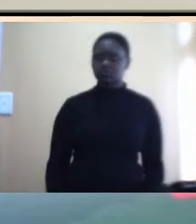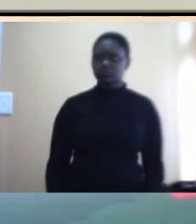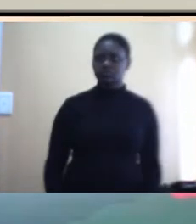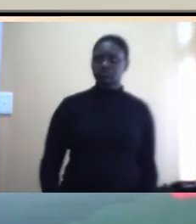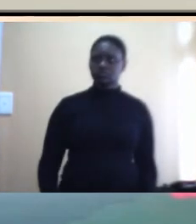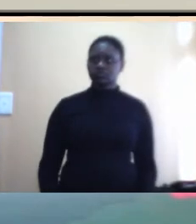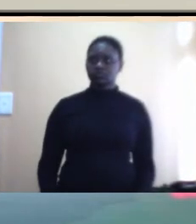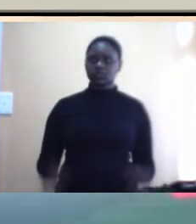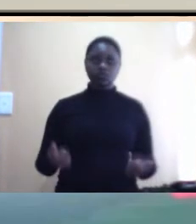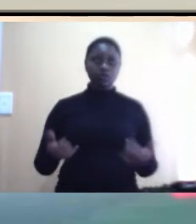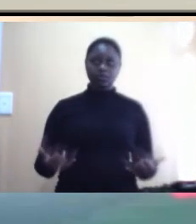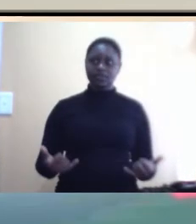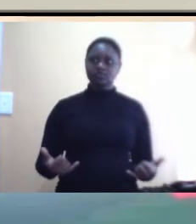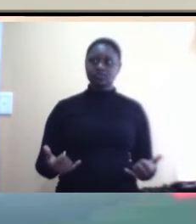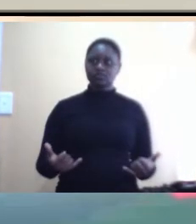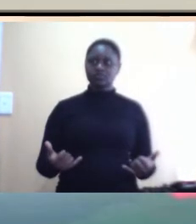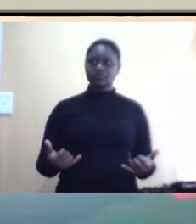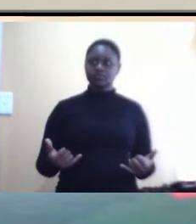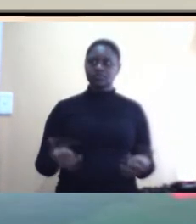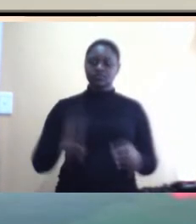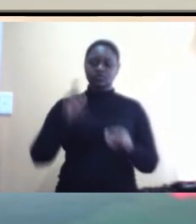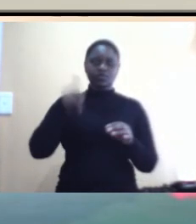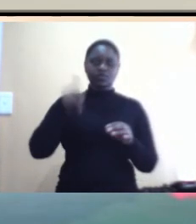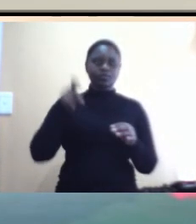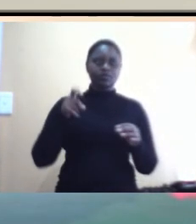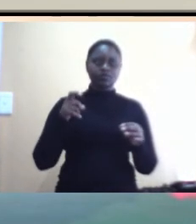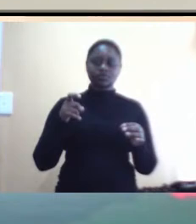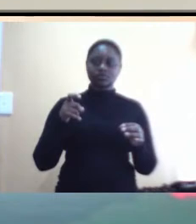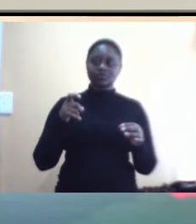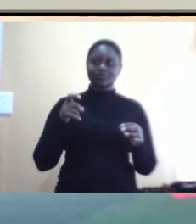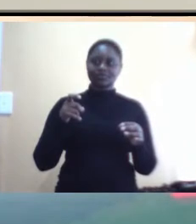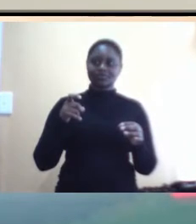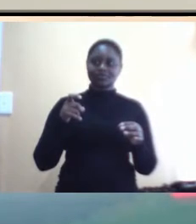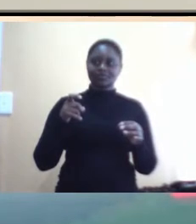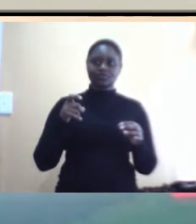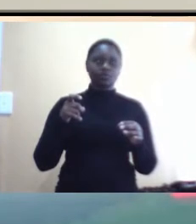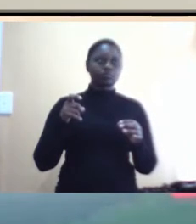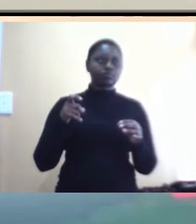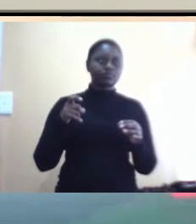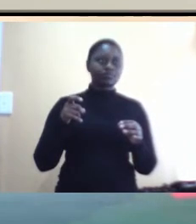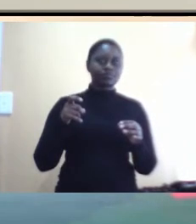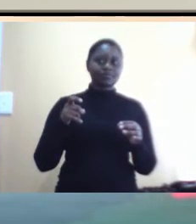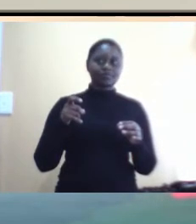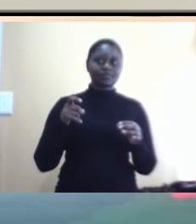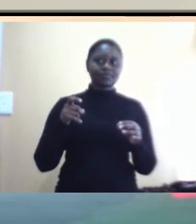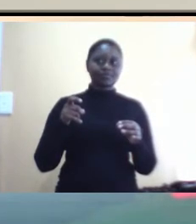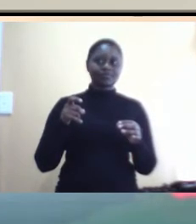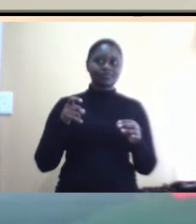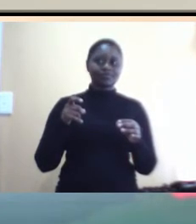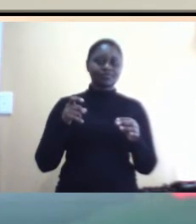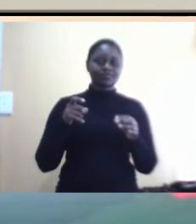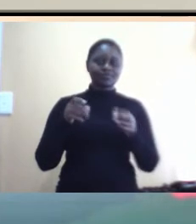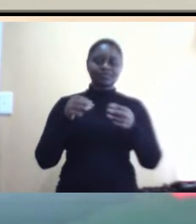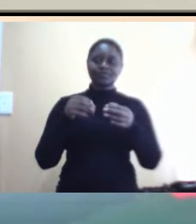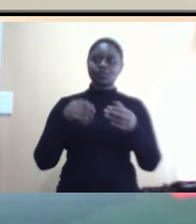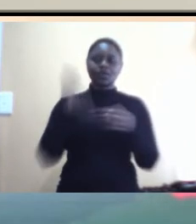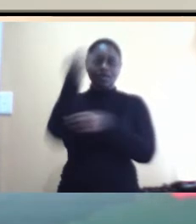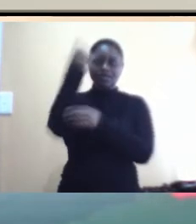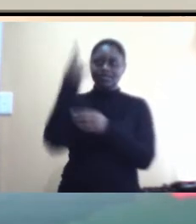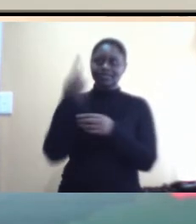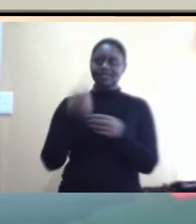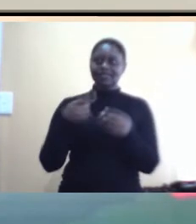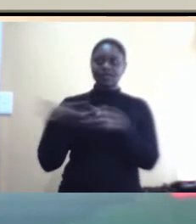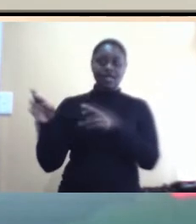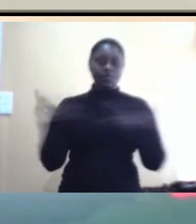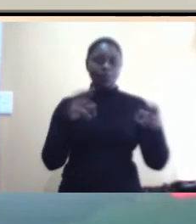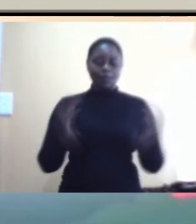intentionally increasing support to potential commercial farmers in the province. We are determined and stand ready